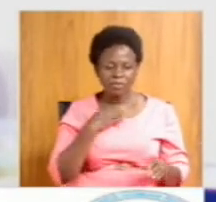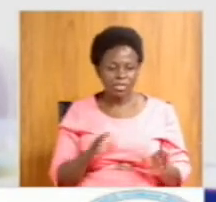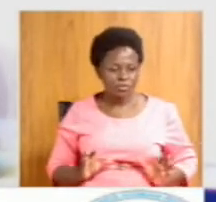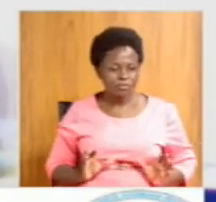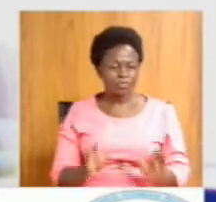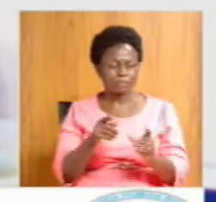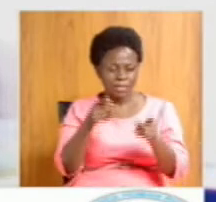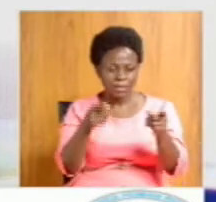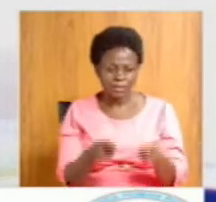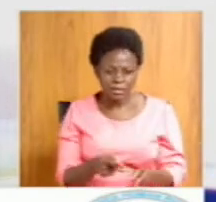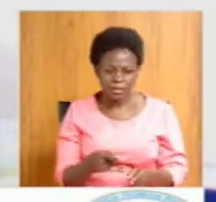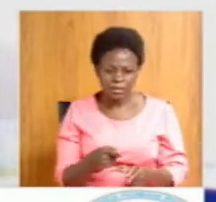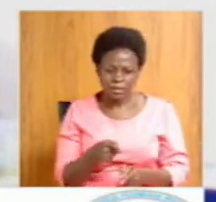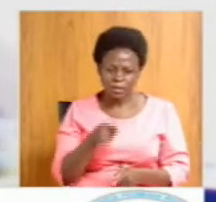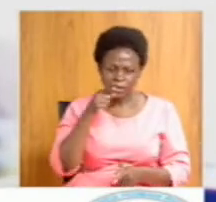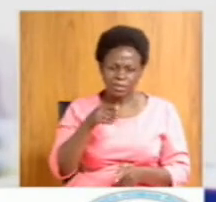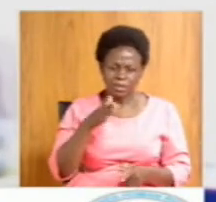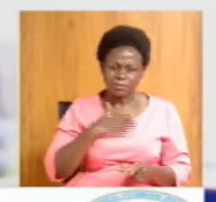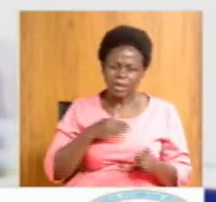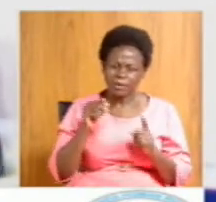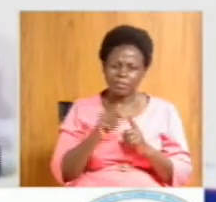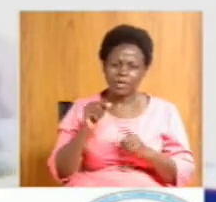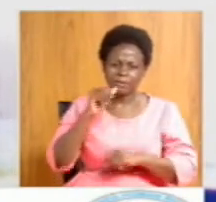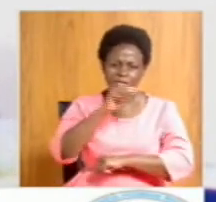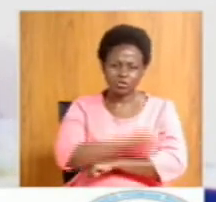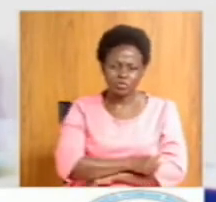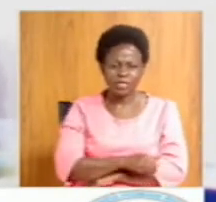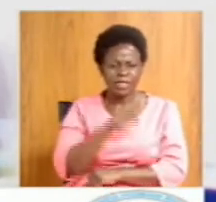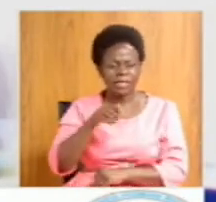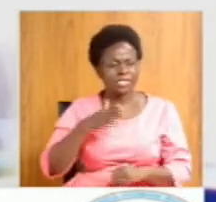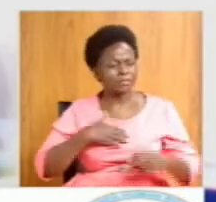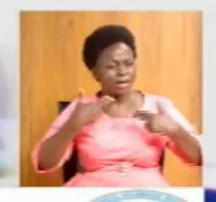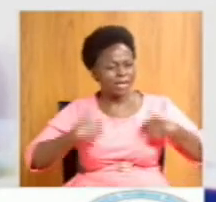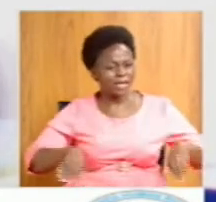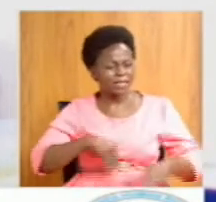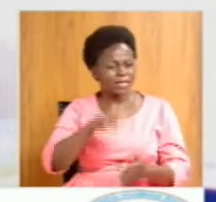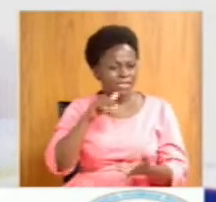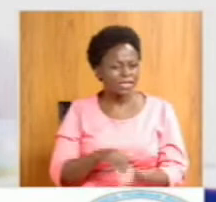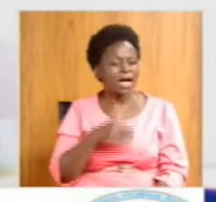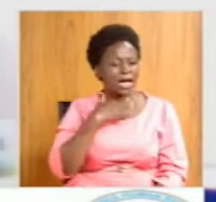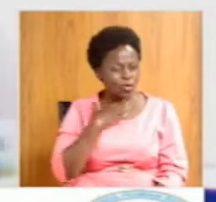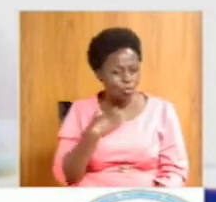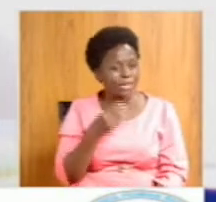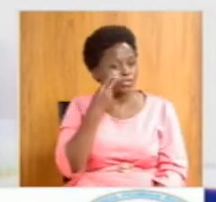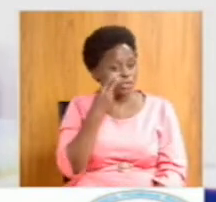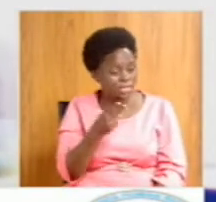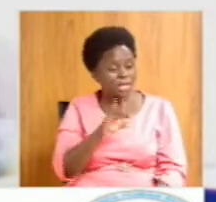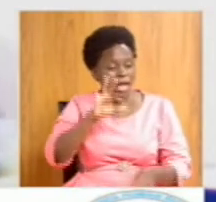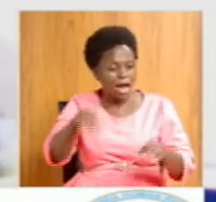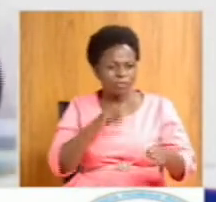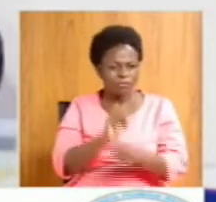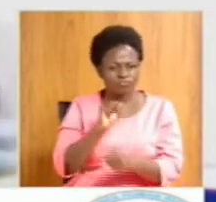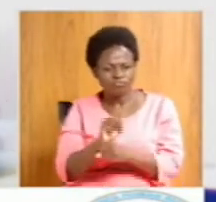back in terms of this is my primary school this is my health center I want to see how it is